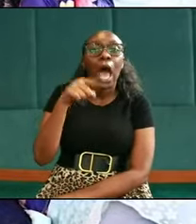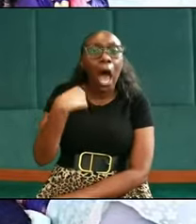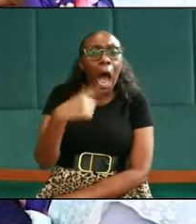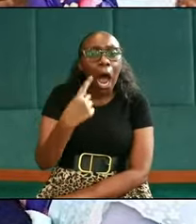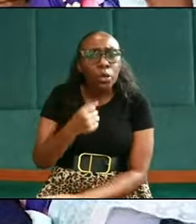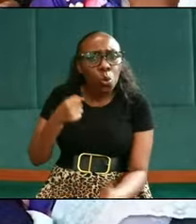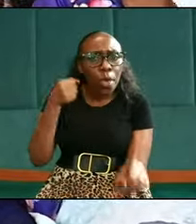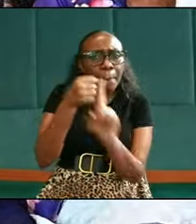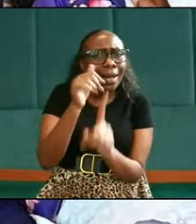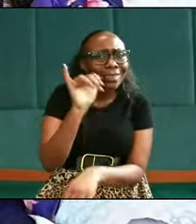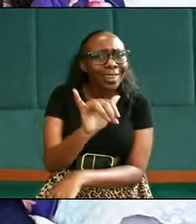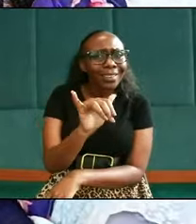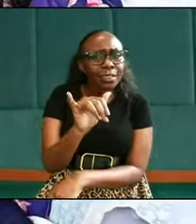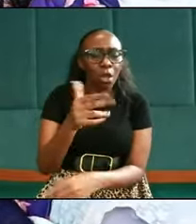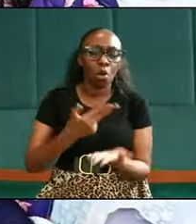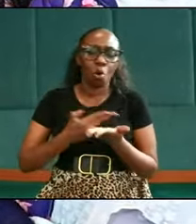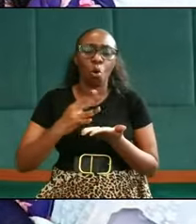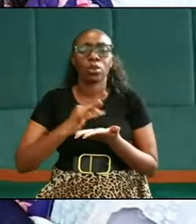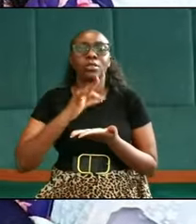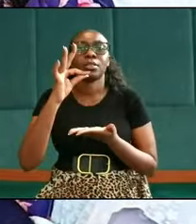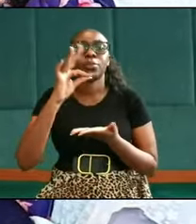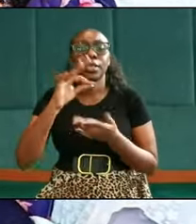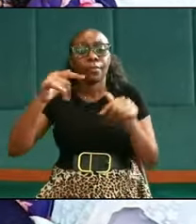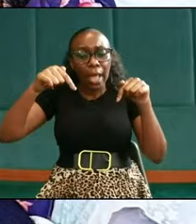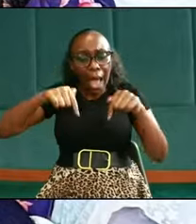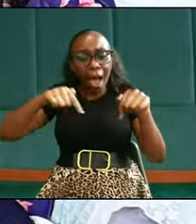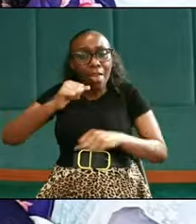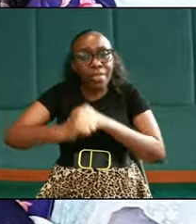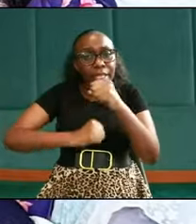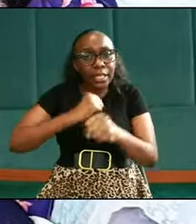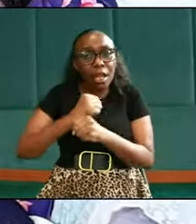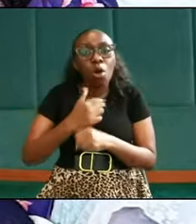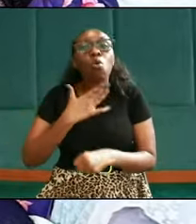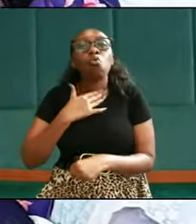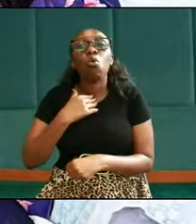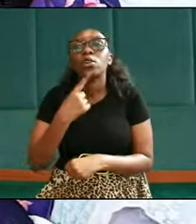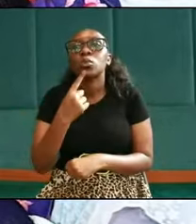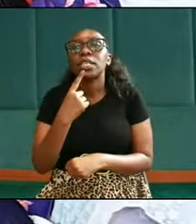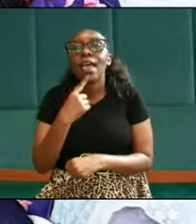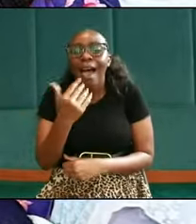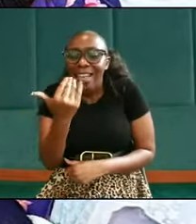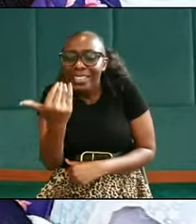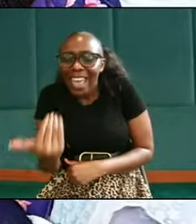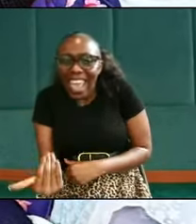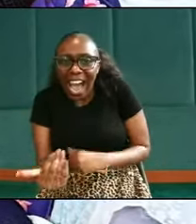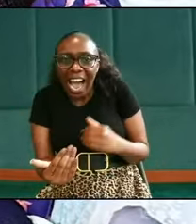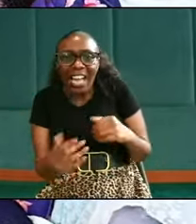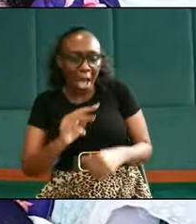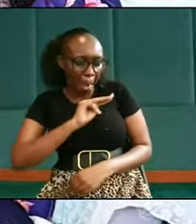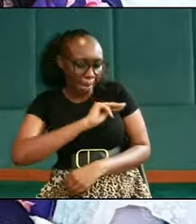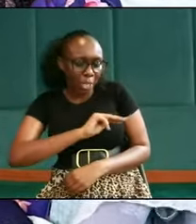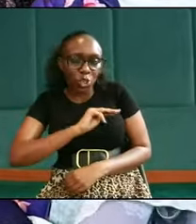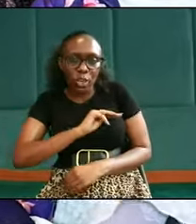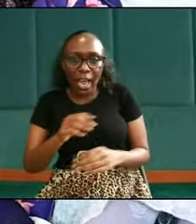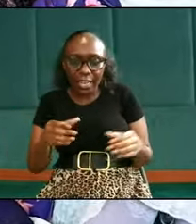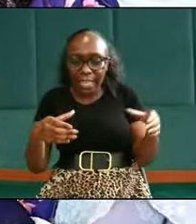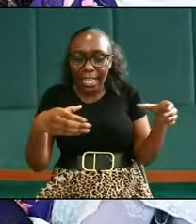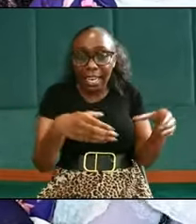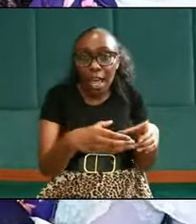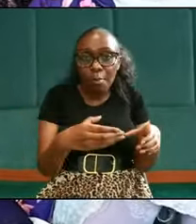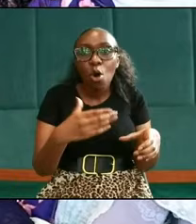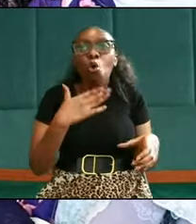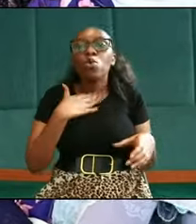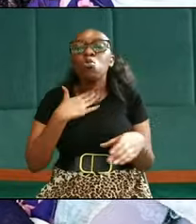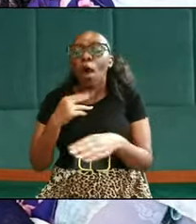Holy Spirit. And this year, we want to say, as the Young Missionary Club, that we are going to use the gifts that God have given